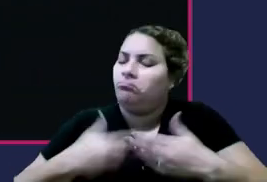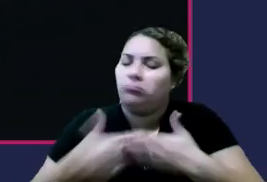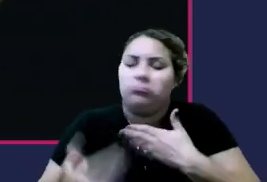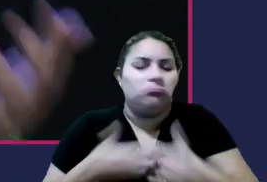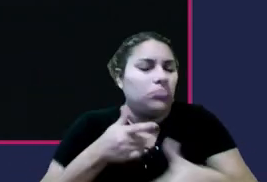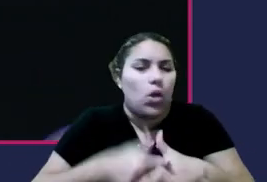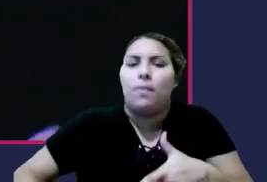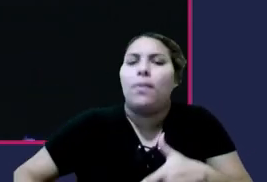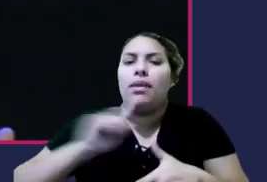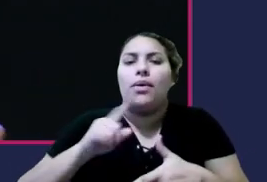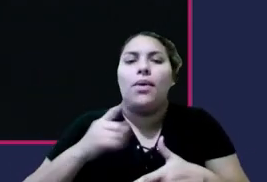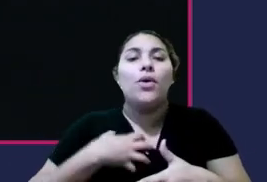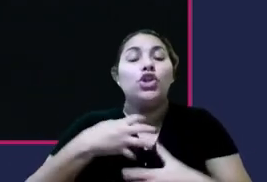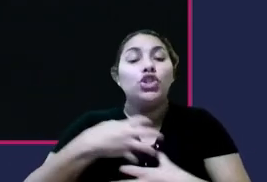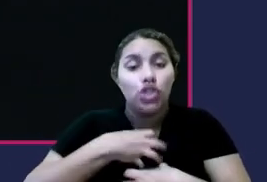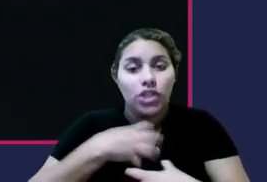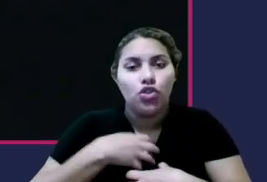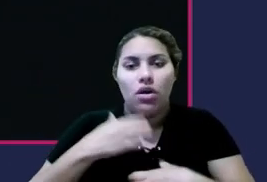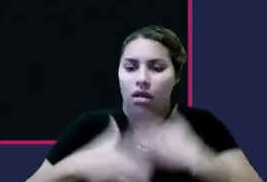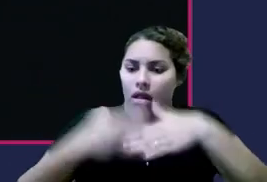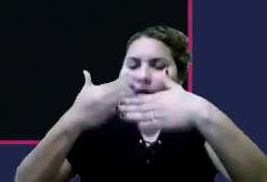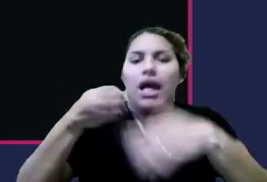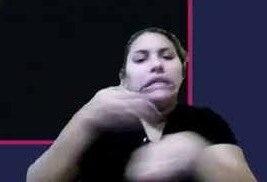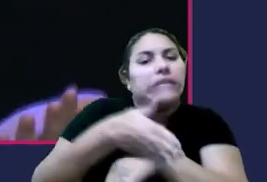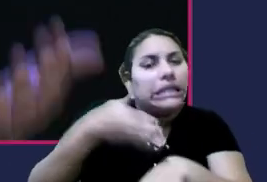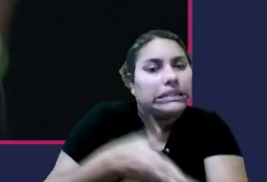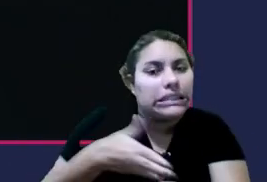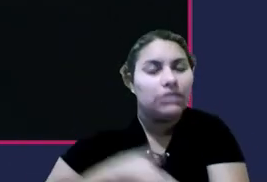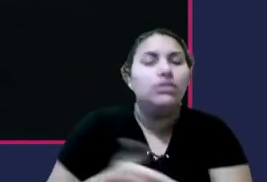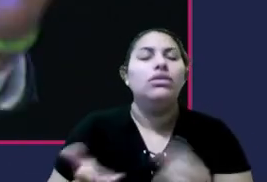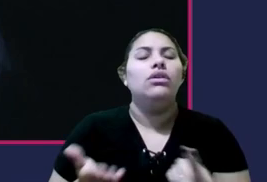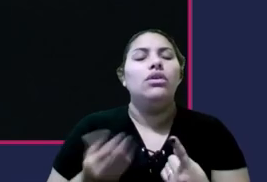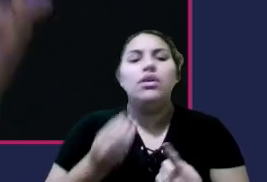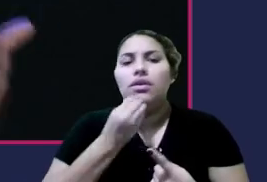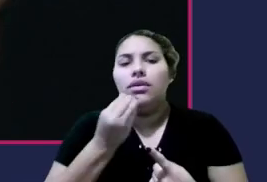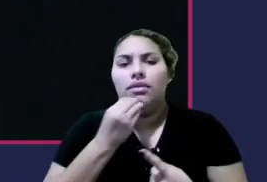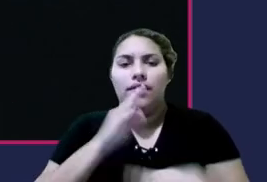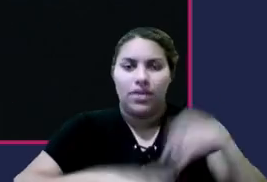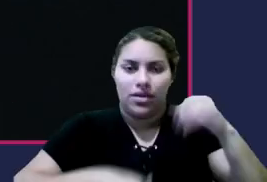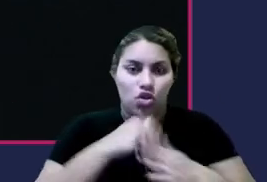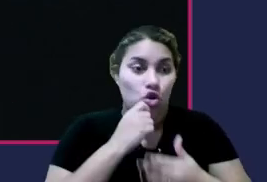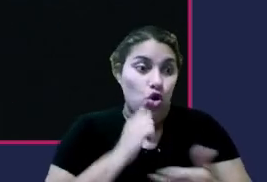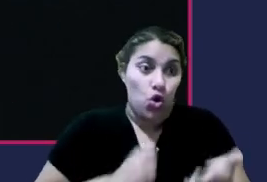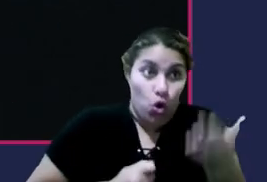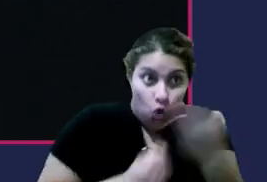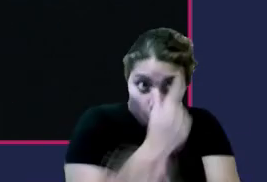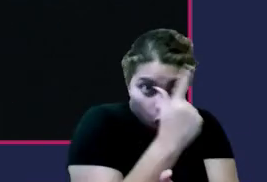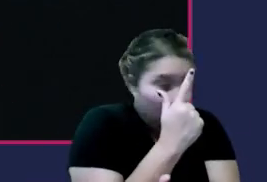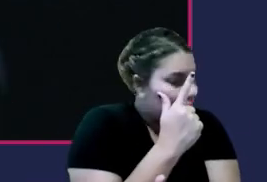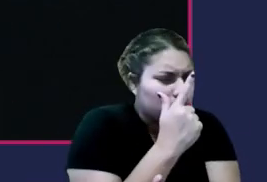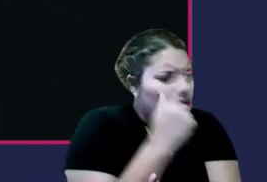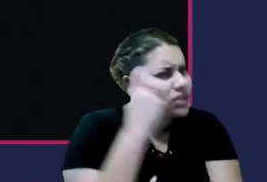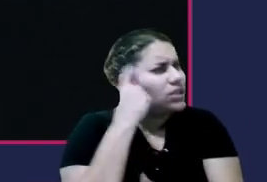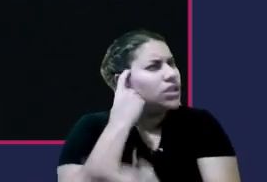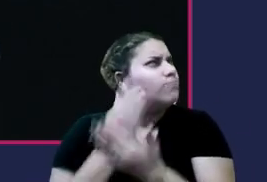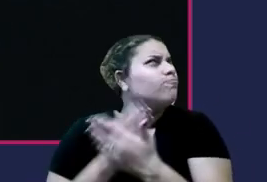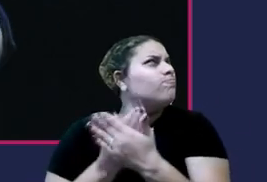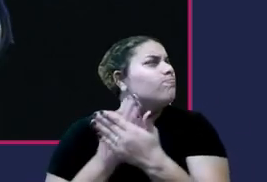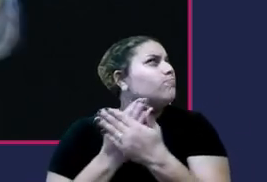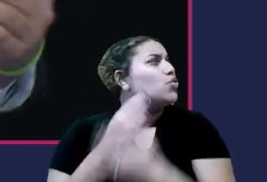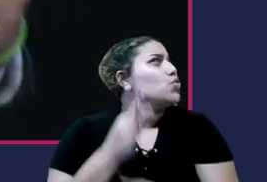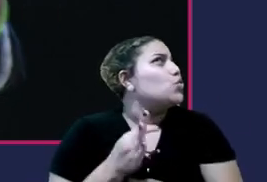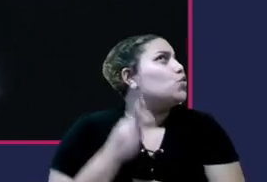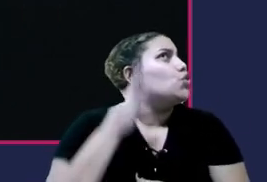the burden of the outcome, whether they're good or bad. So at the end of the day, they're not measuring